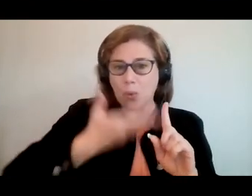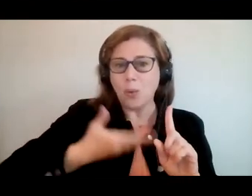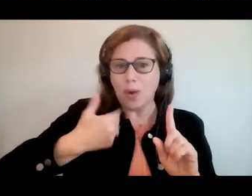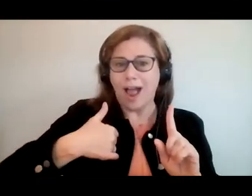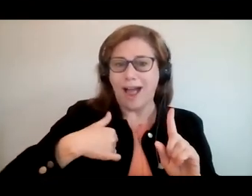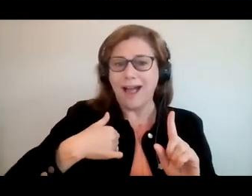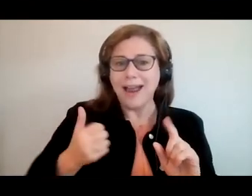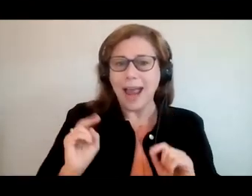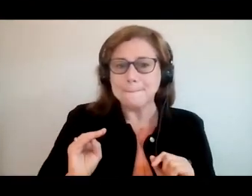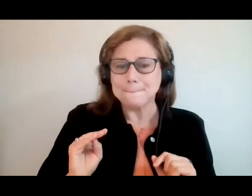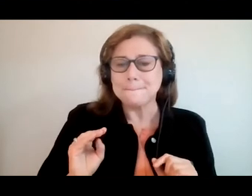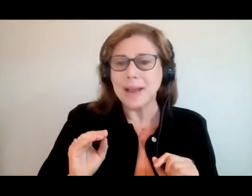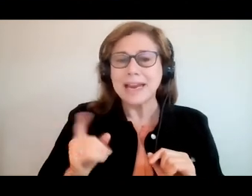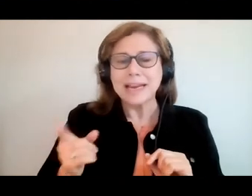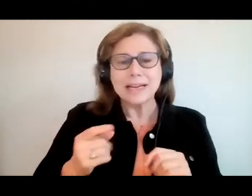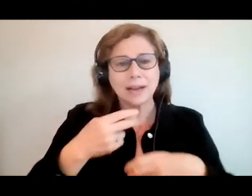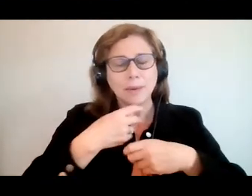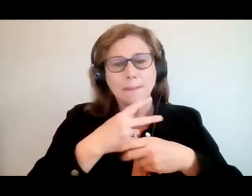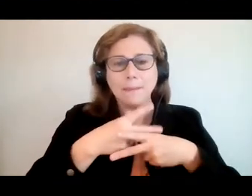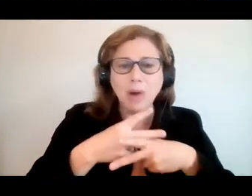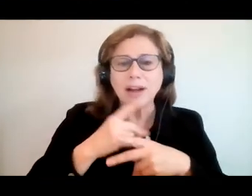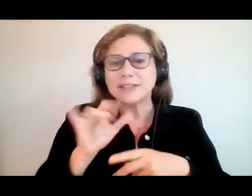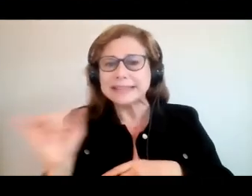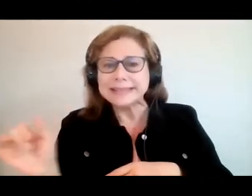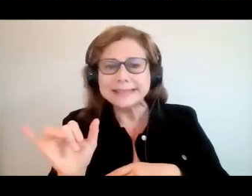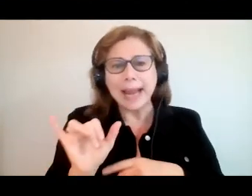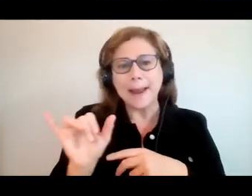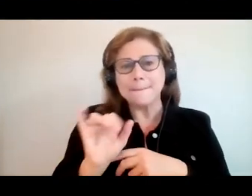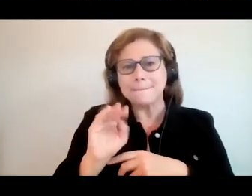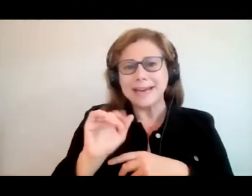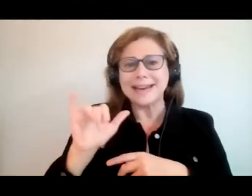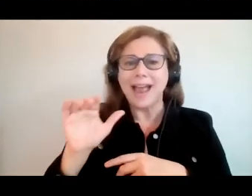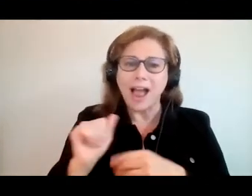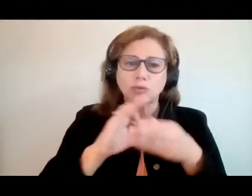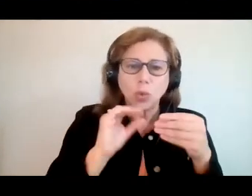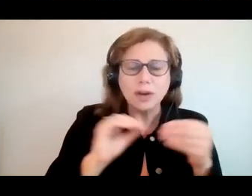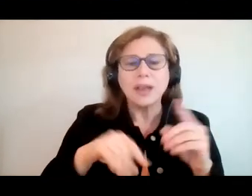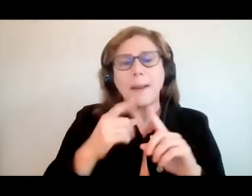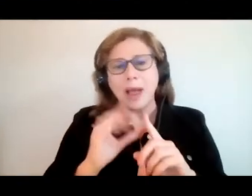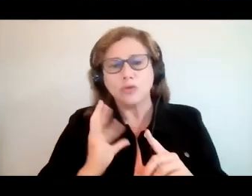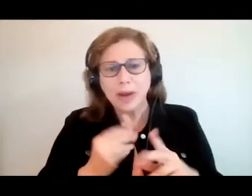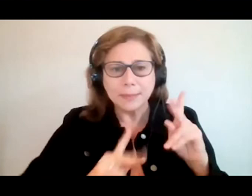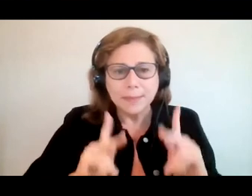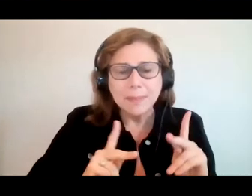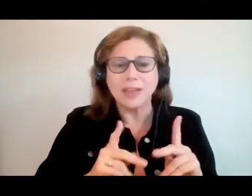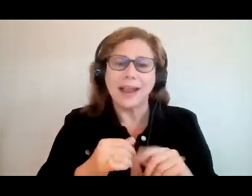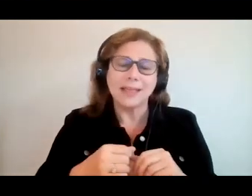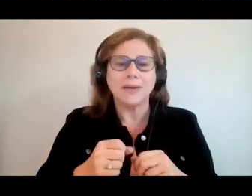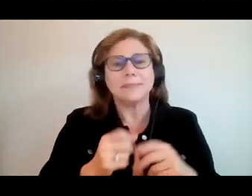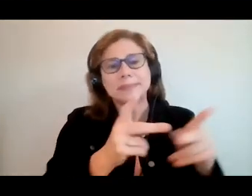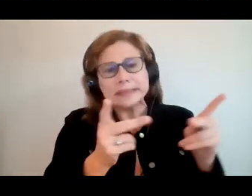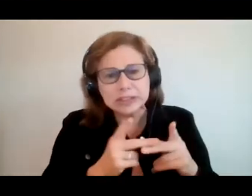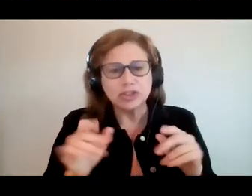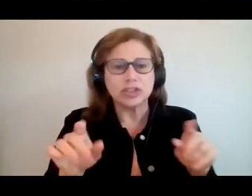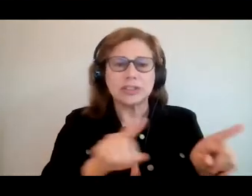that, of course, he is a product of the same media narratives about transness that we are, understanding trans people as having been positioned as liars